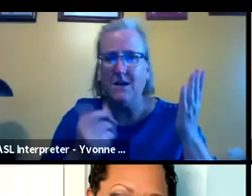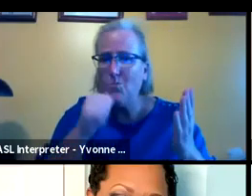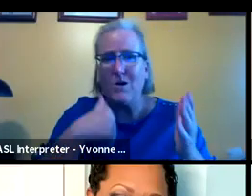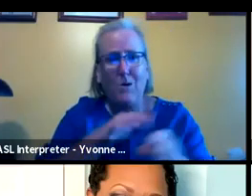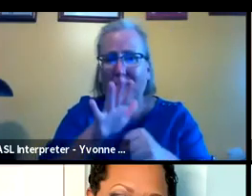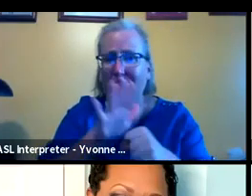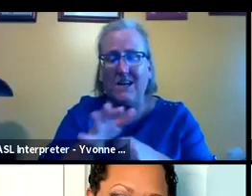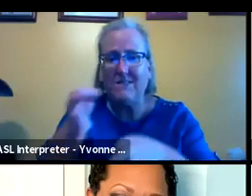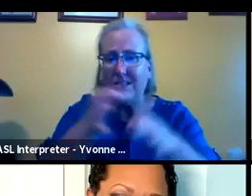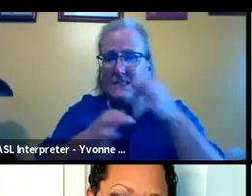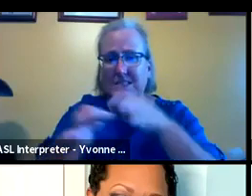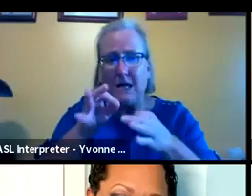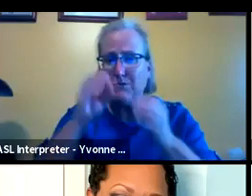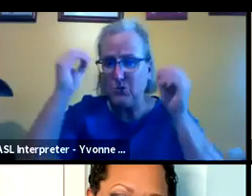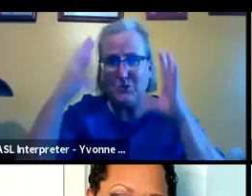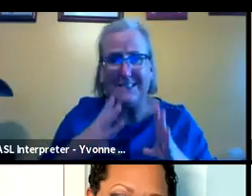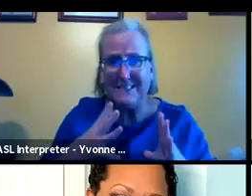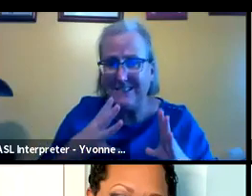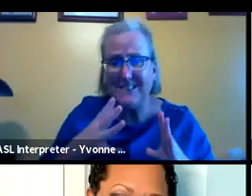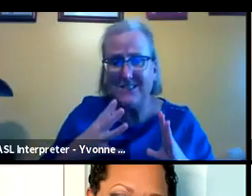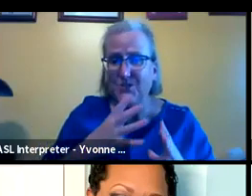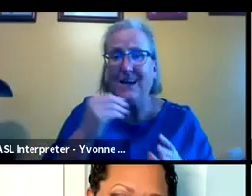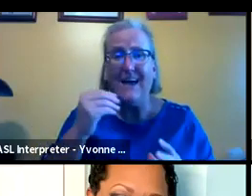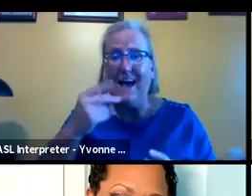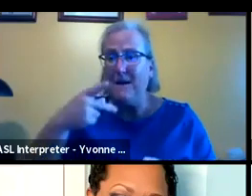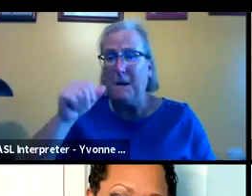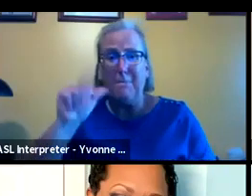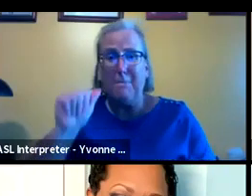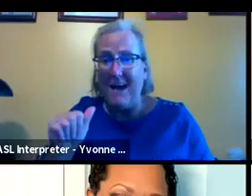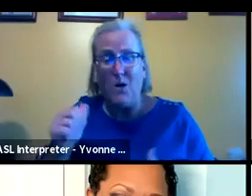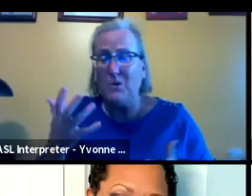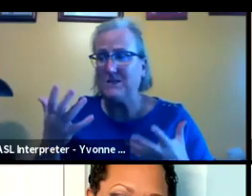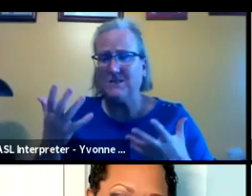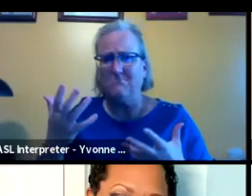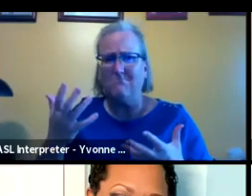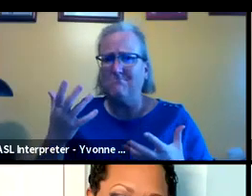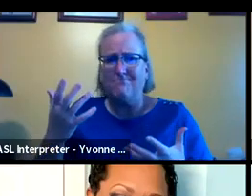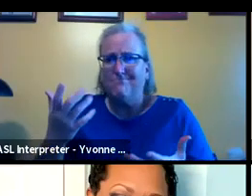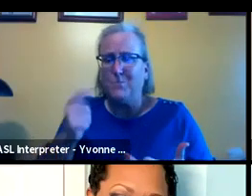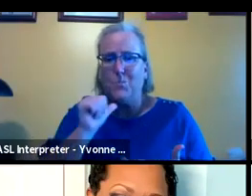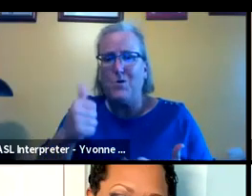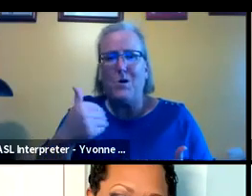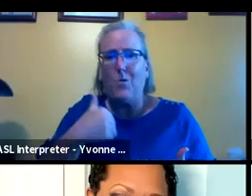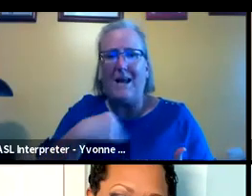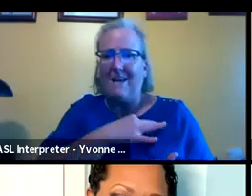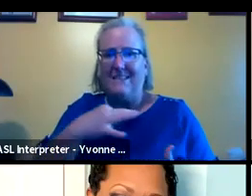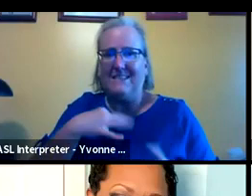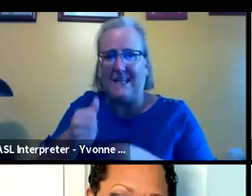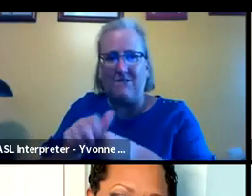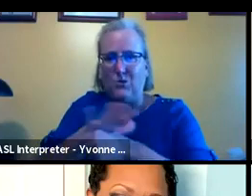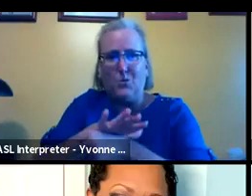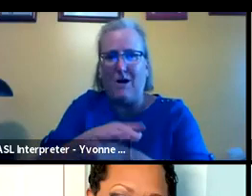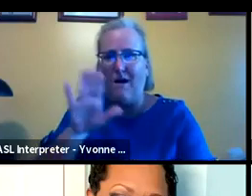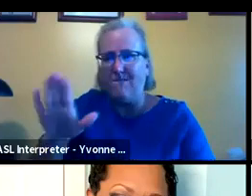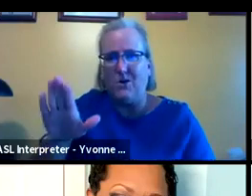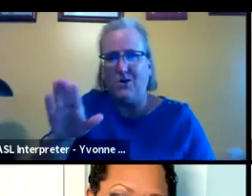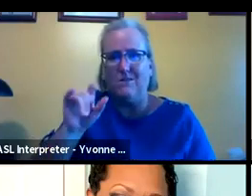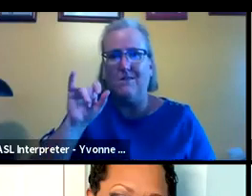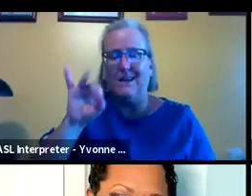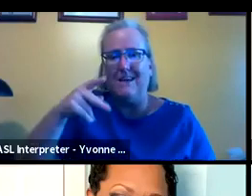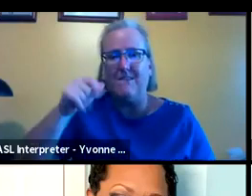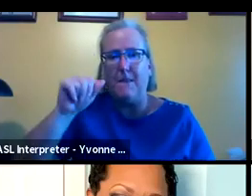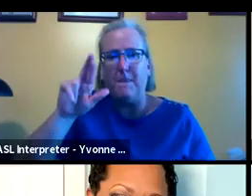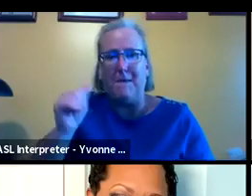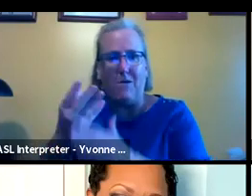teachers, and in the cases of paraprofessionals, it is rare that there are staff to cover if there are